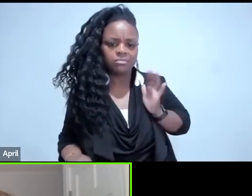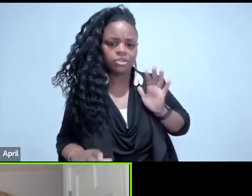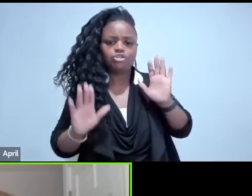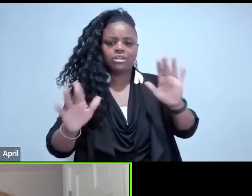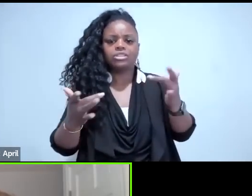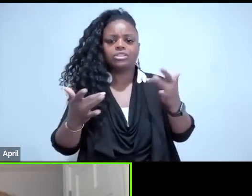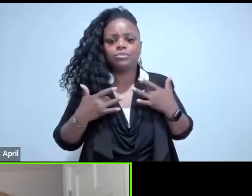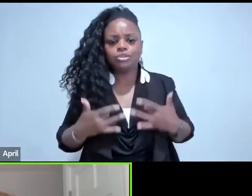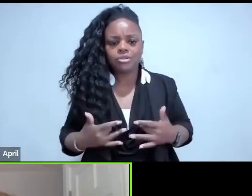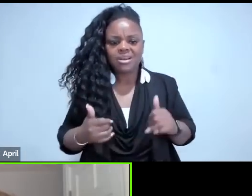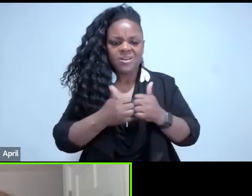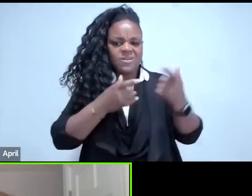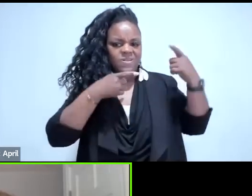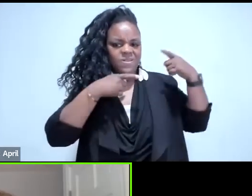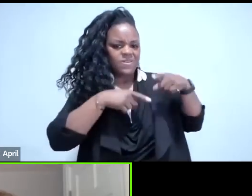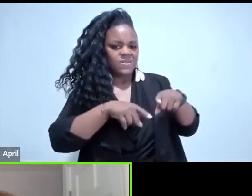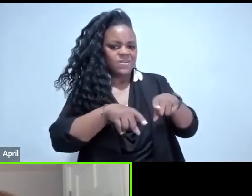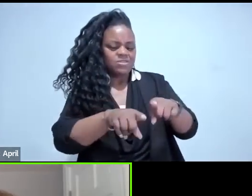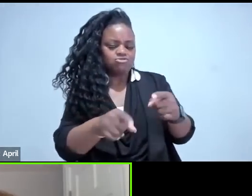and the